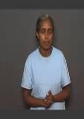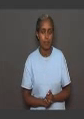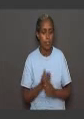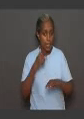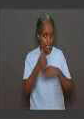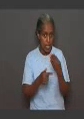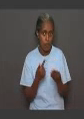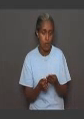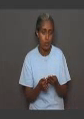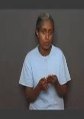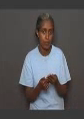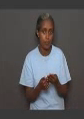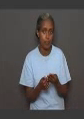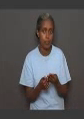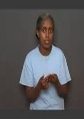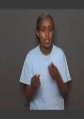Therefore,